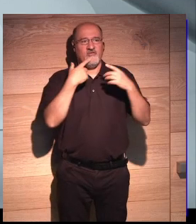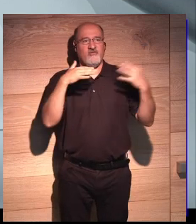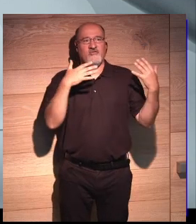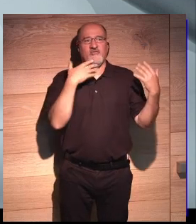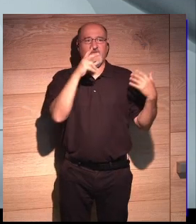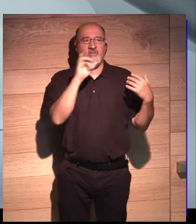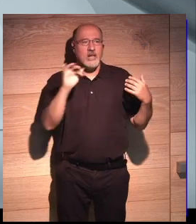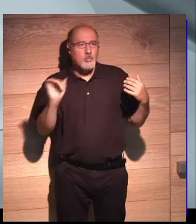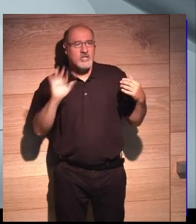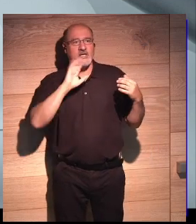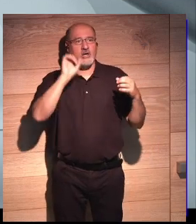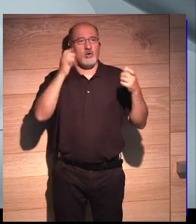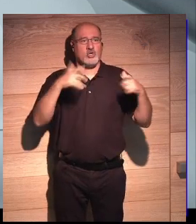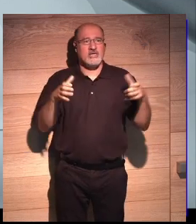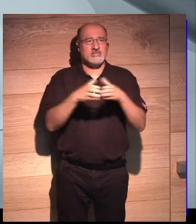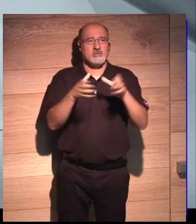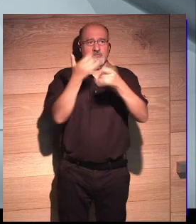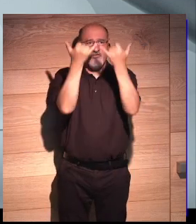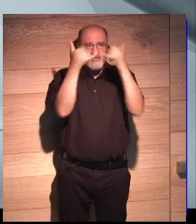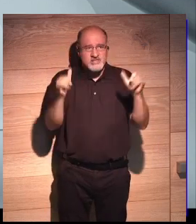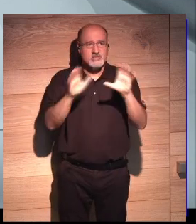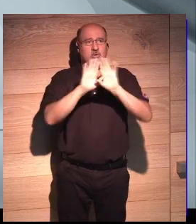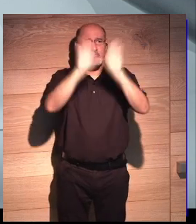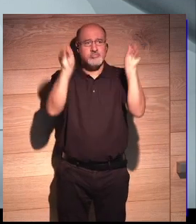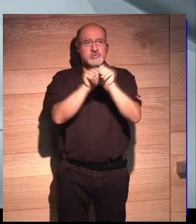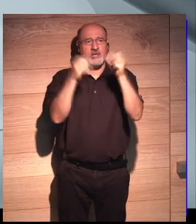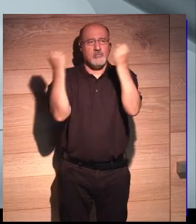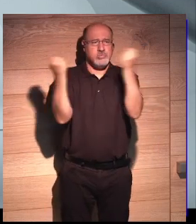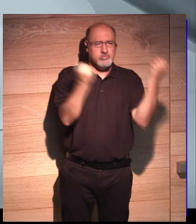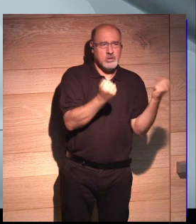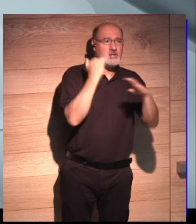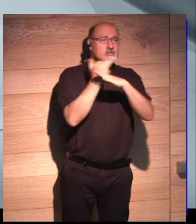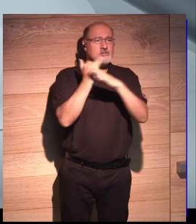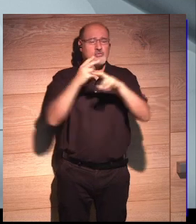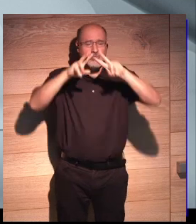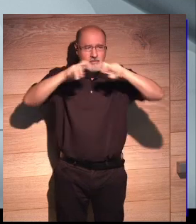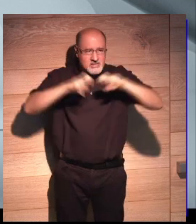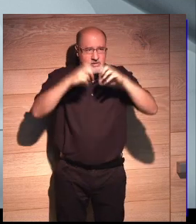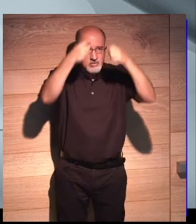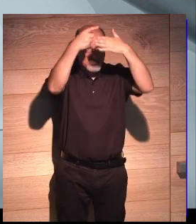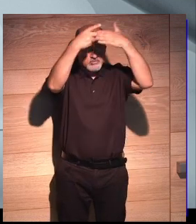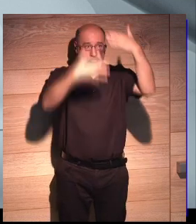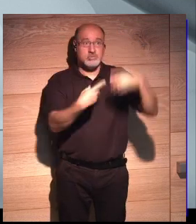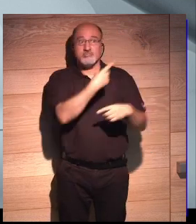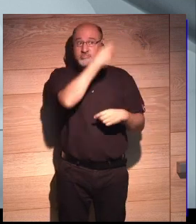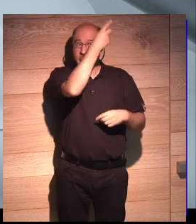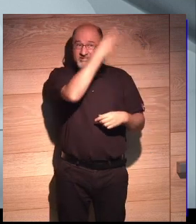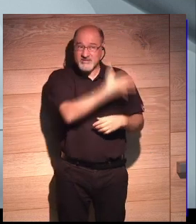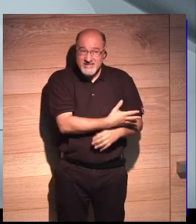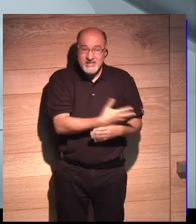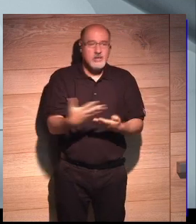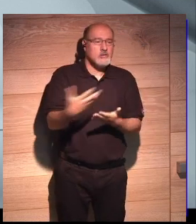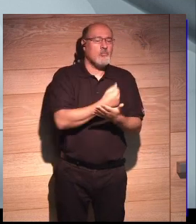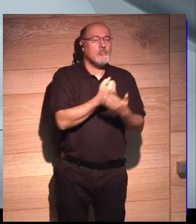various research institutions. And this, what this is doing is essentially allowing us to make tools that we then